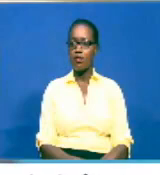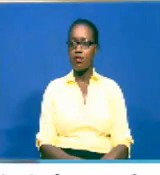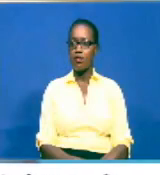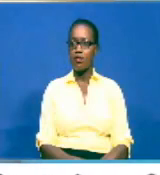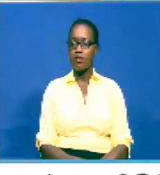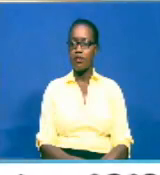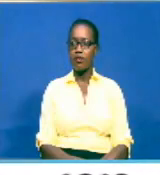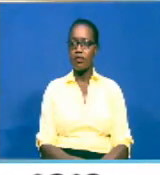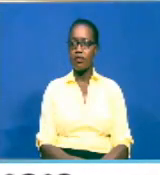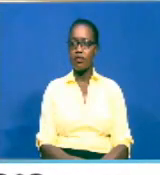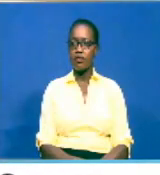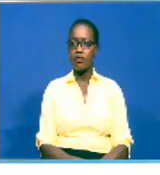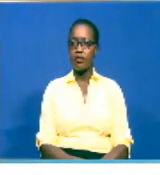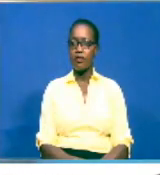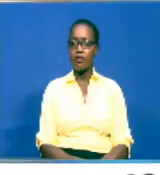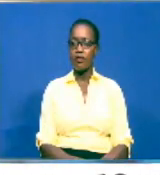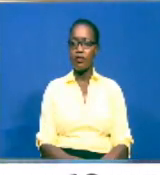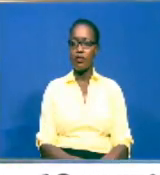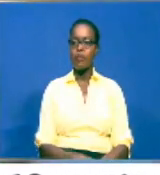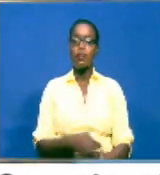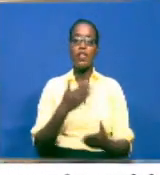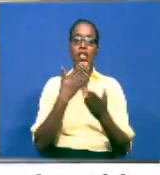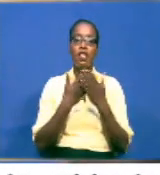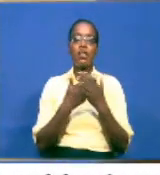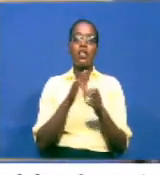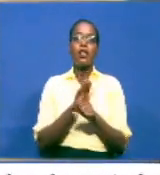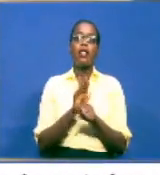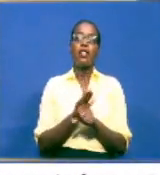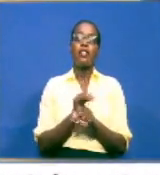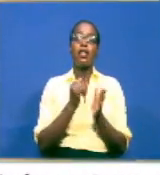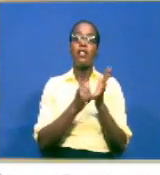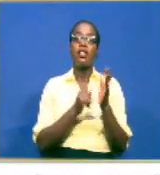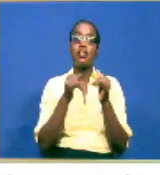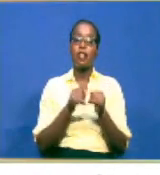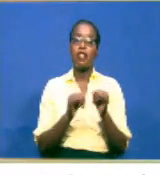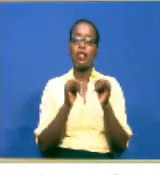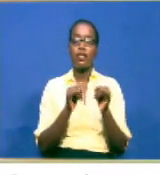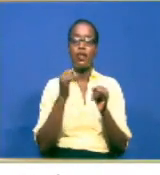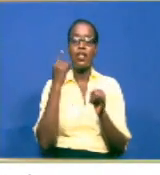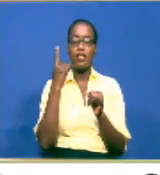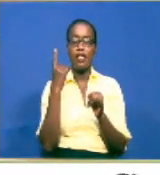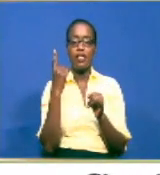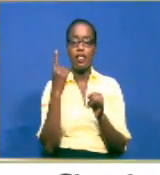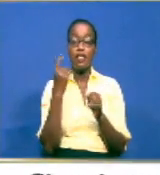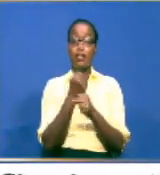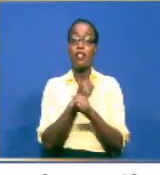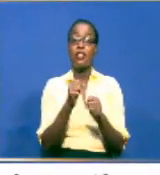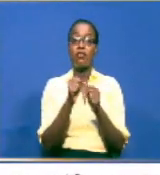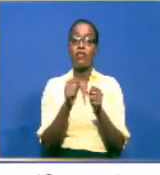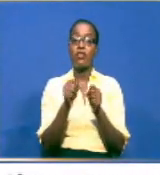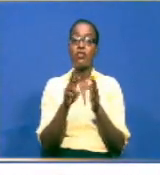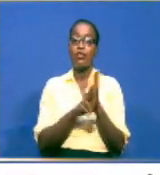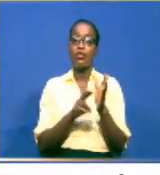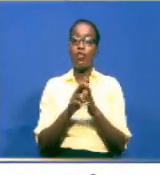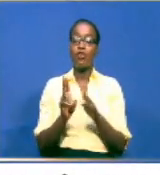Thank you so much, Gamaliel. And, of course, Ben Troy-Njue, just trying to understand the safety measures, especially on the use of